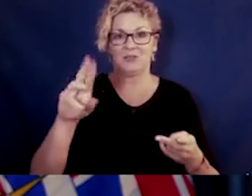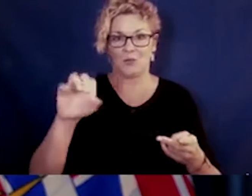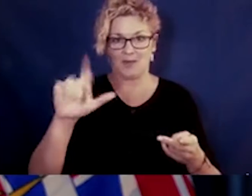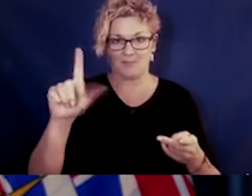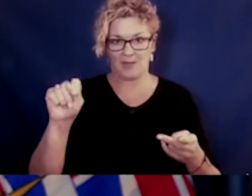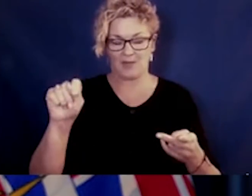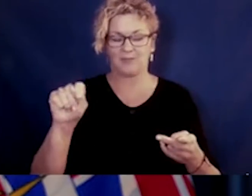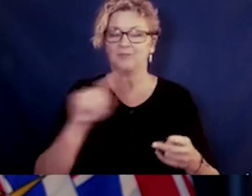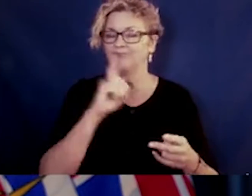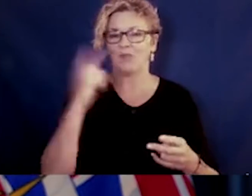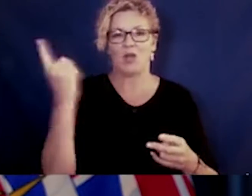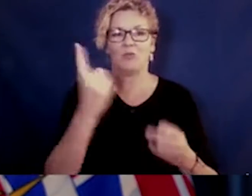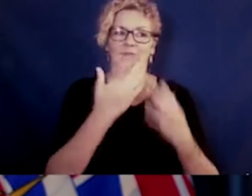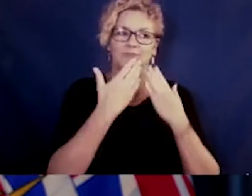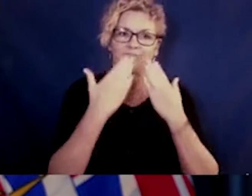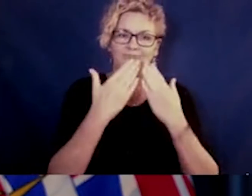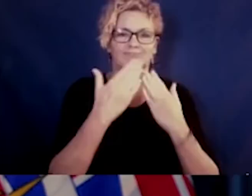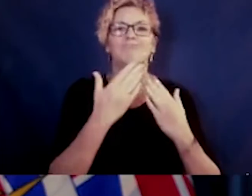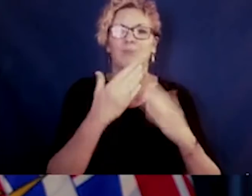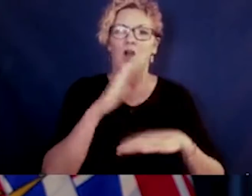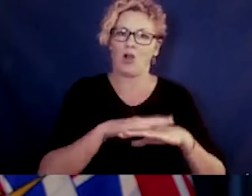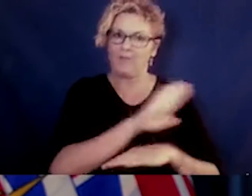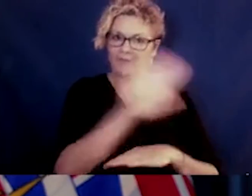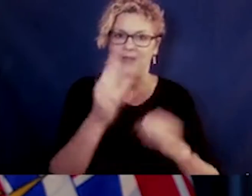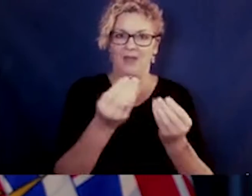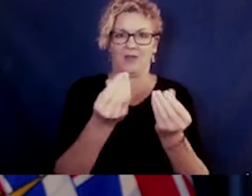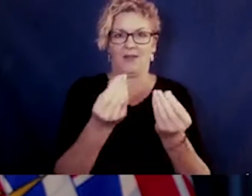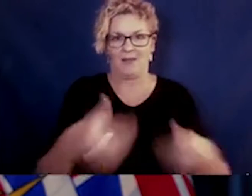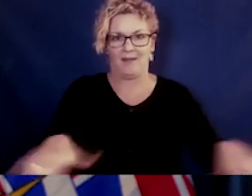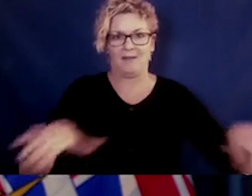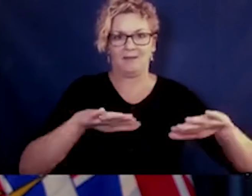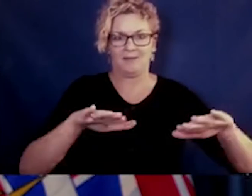5 epidemiologically linked cases, bringing our total in British Columbia to